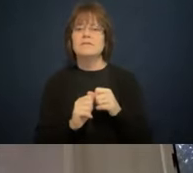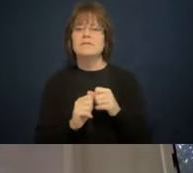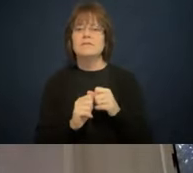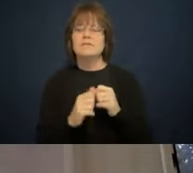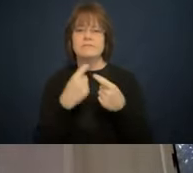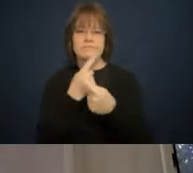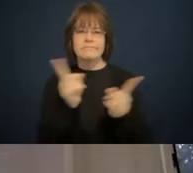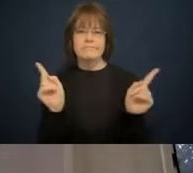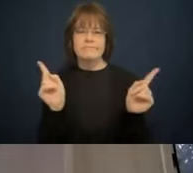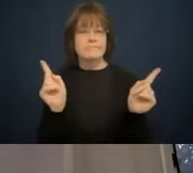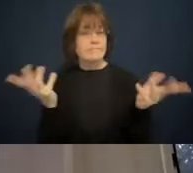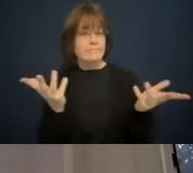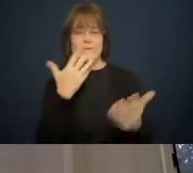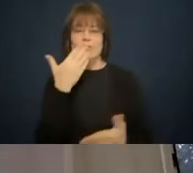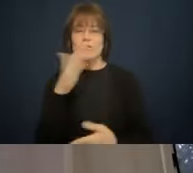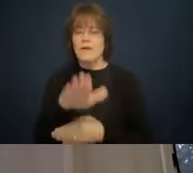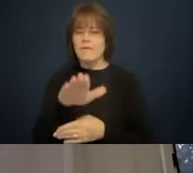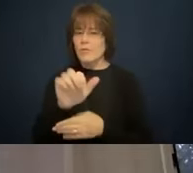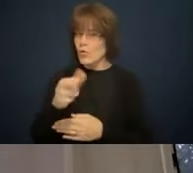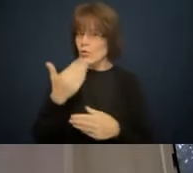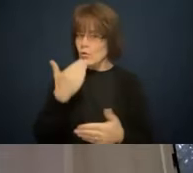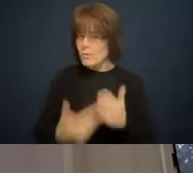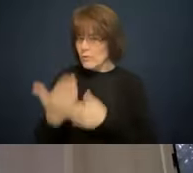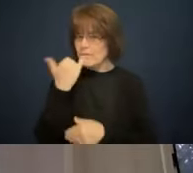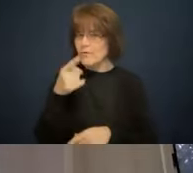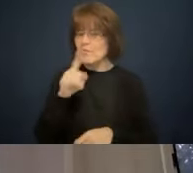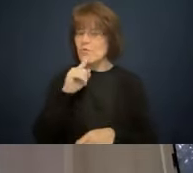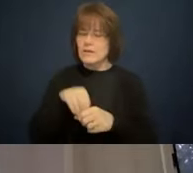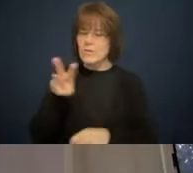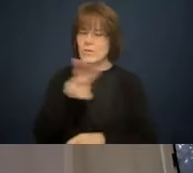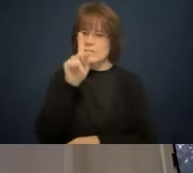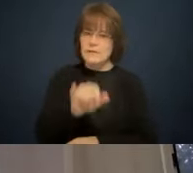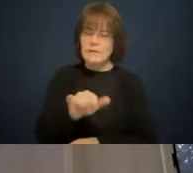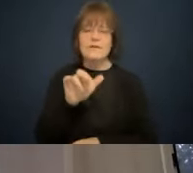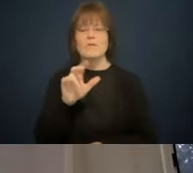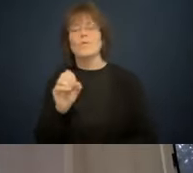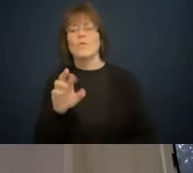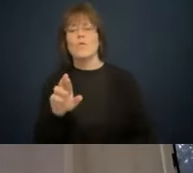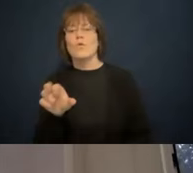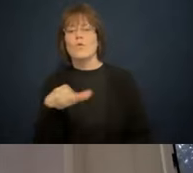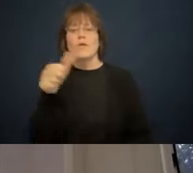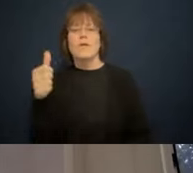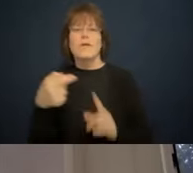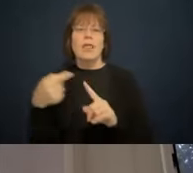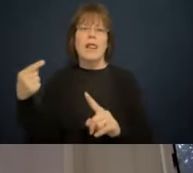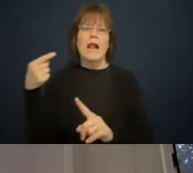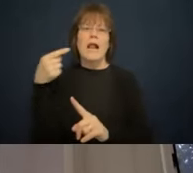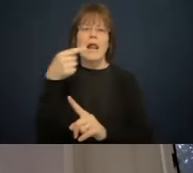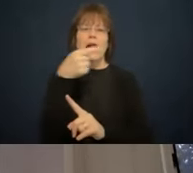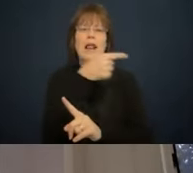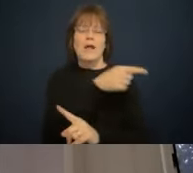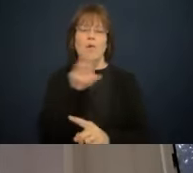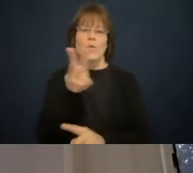tell everybody good afternoon or good morning if you're in Western Kentucky or points even farther west, as I